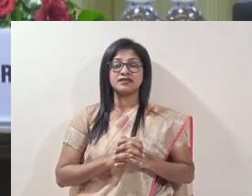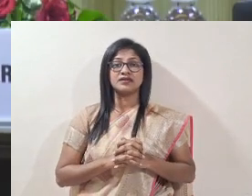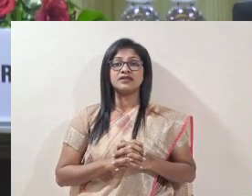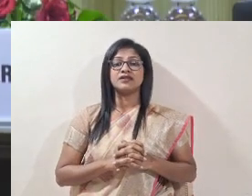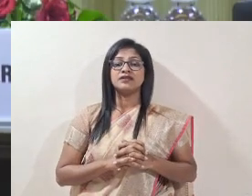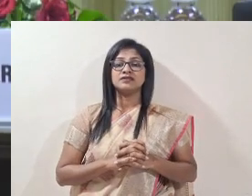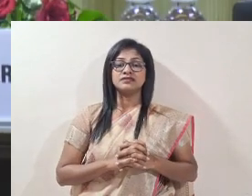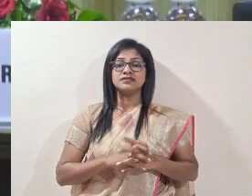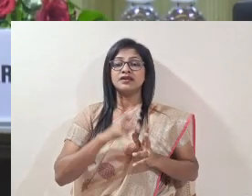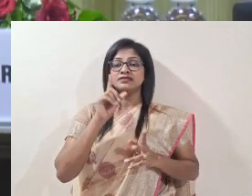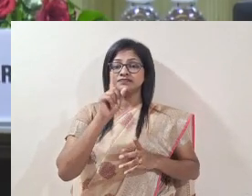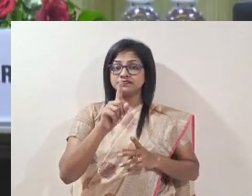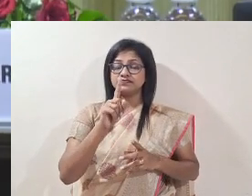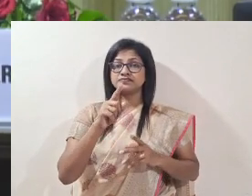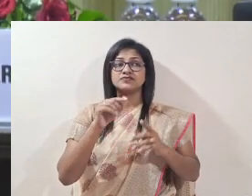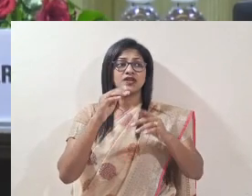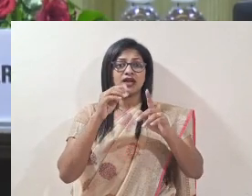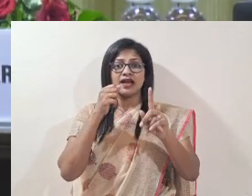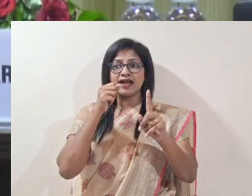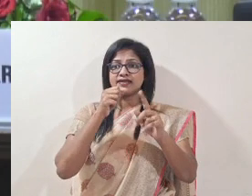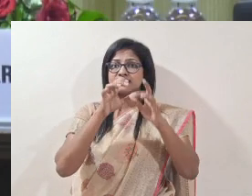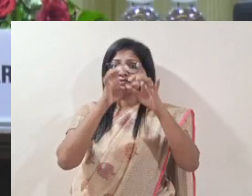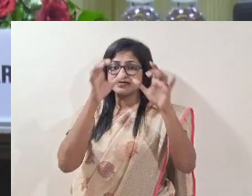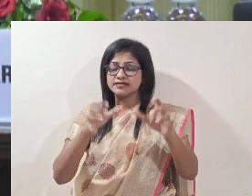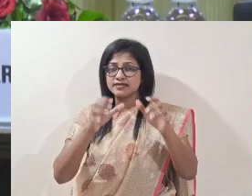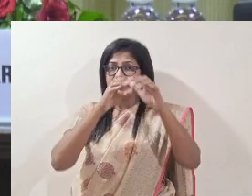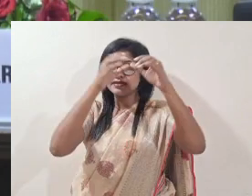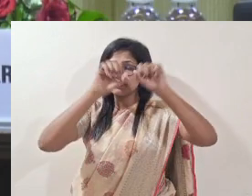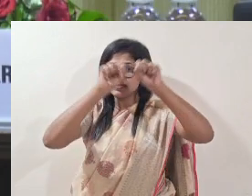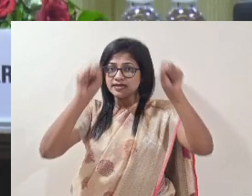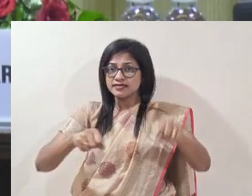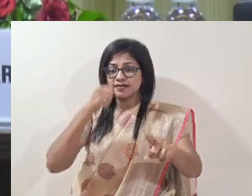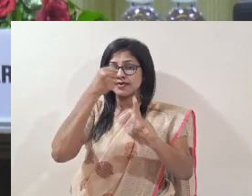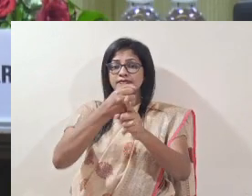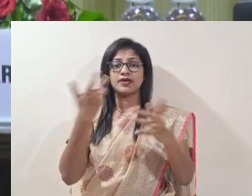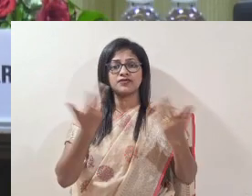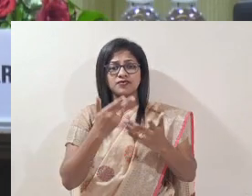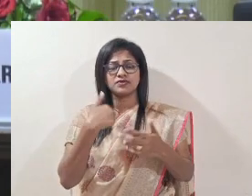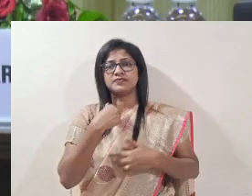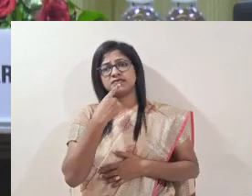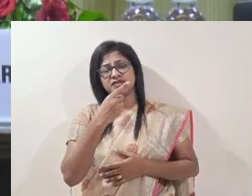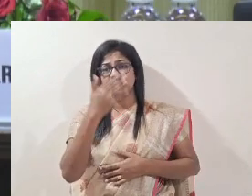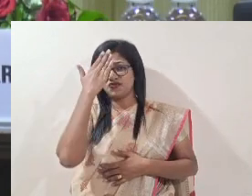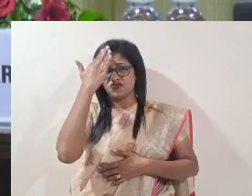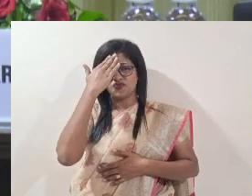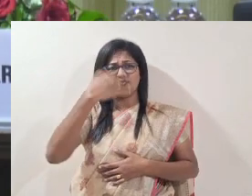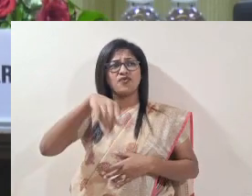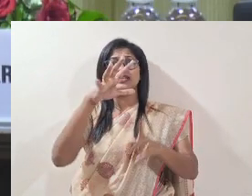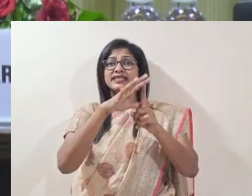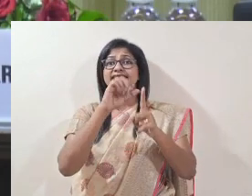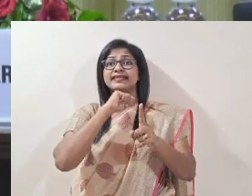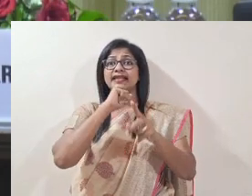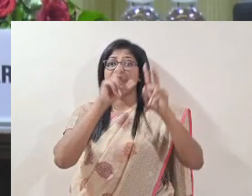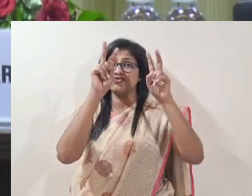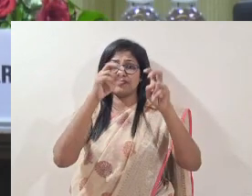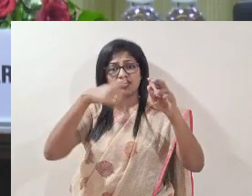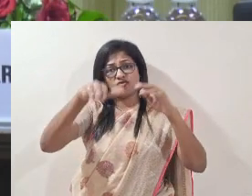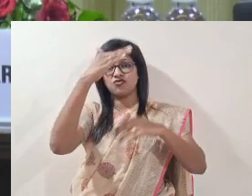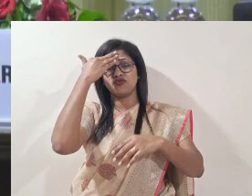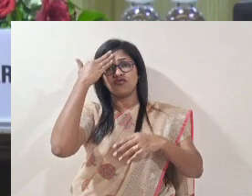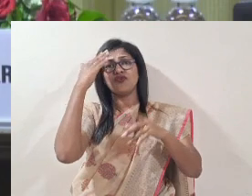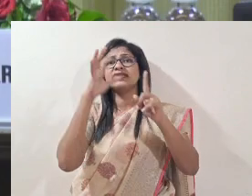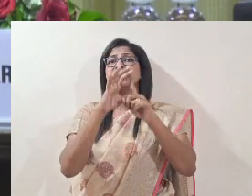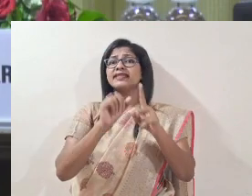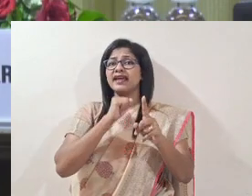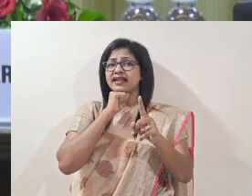be the impact on the systems. Let me tell you very frankly, if anybody is familiar with Delhi, particularly